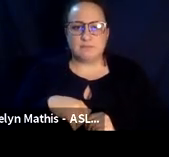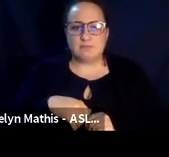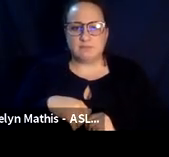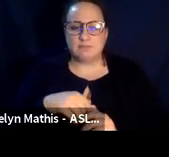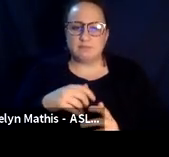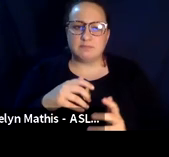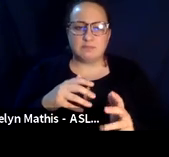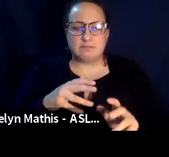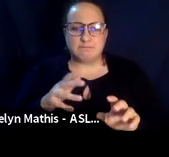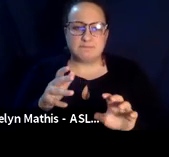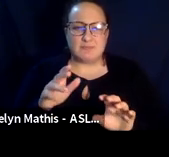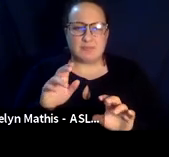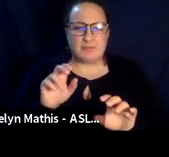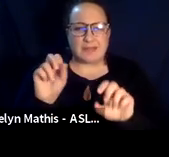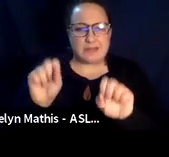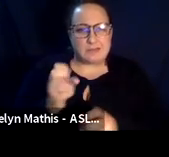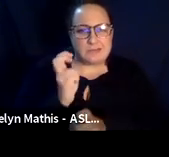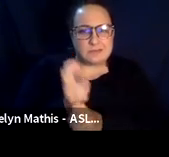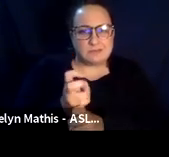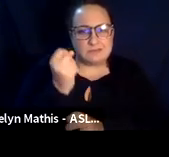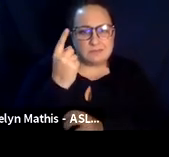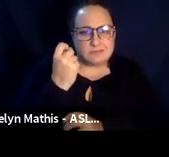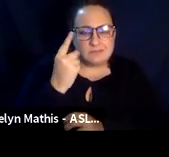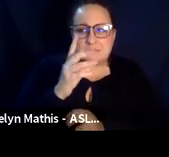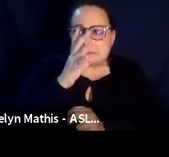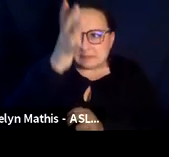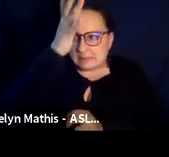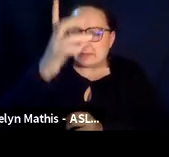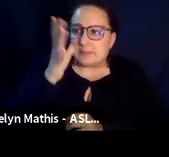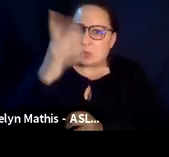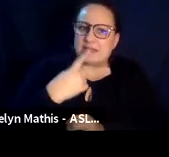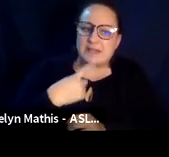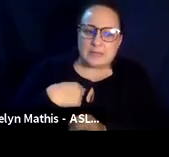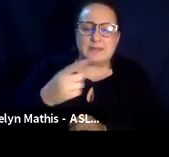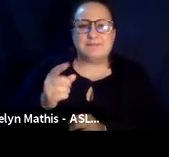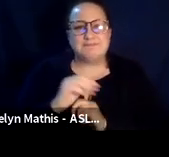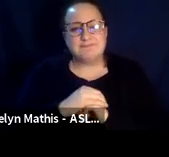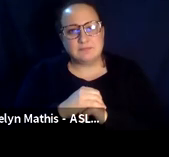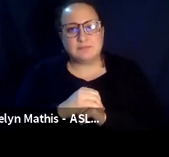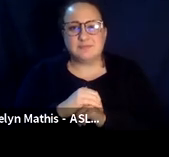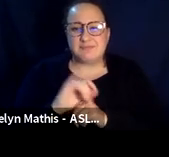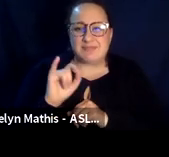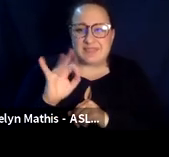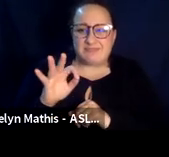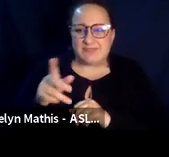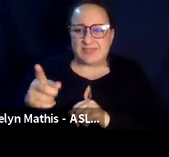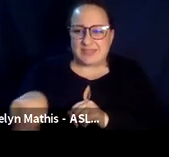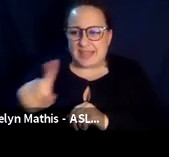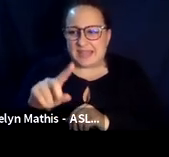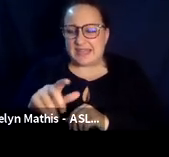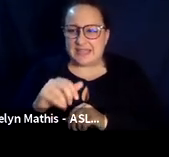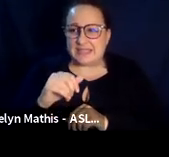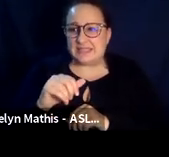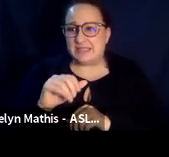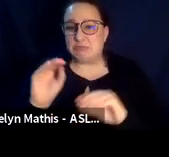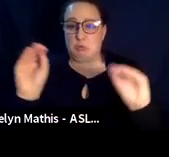it can be difficult to understand, because I will have a parent say to me, well, if they don't need any help